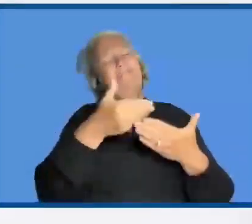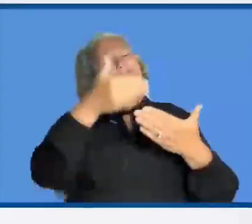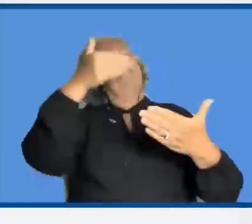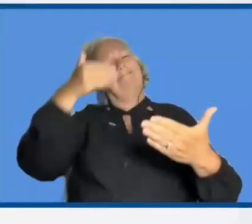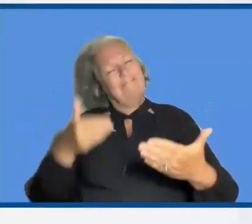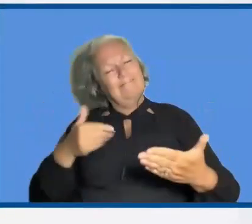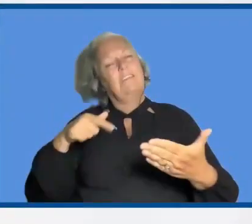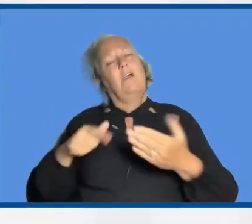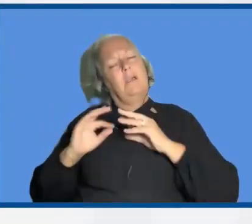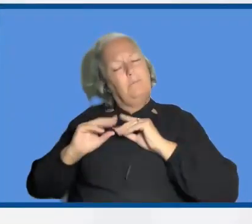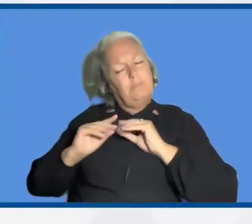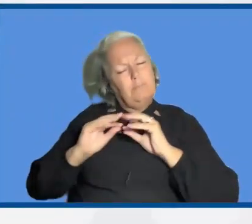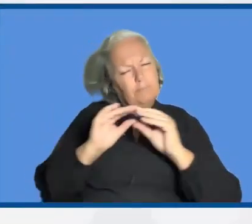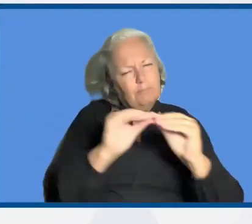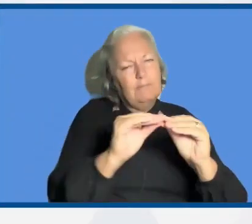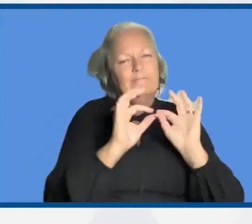Thank you.